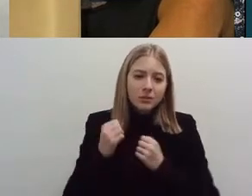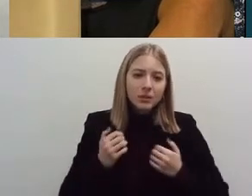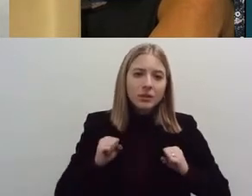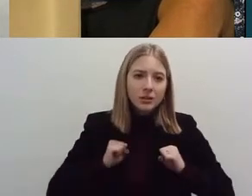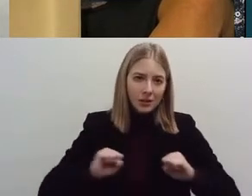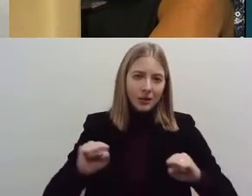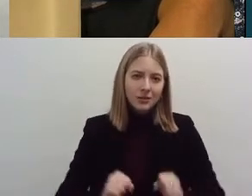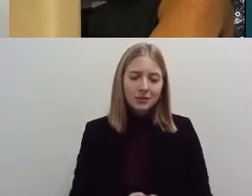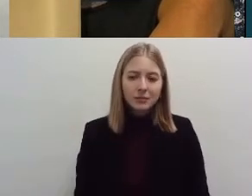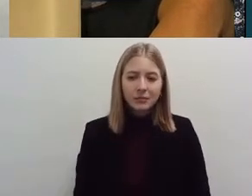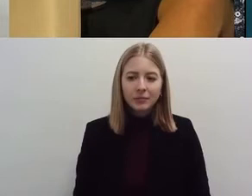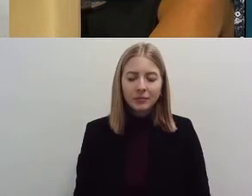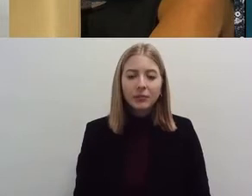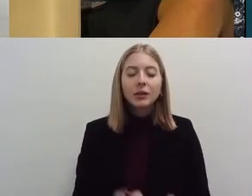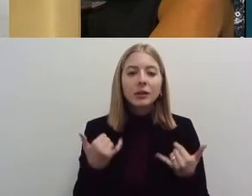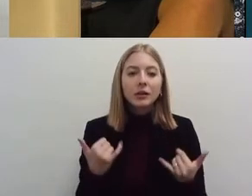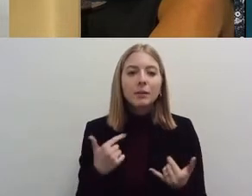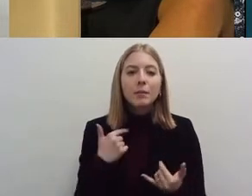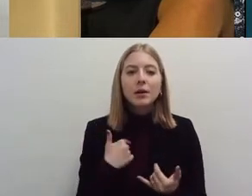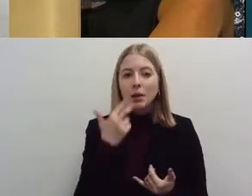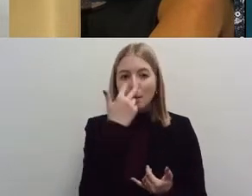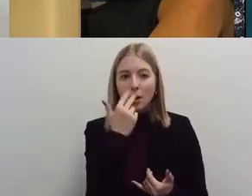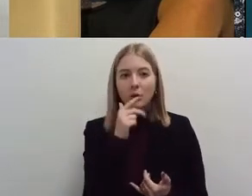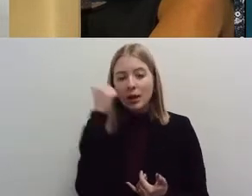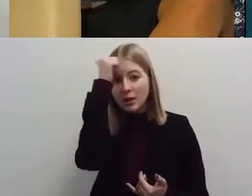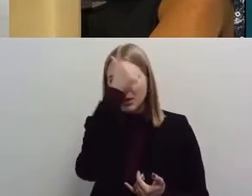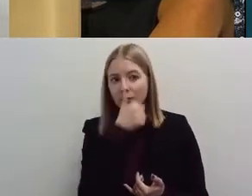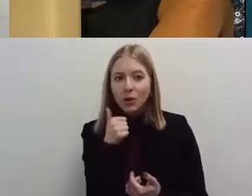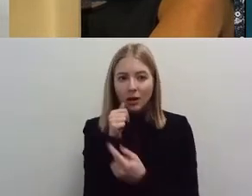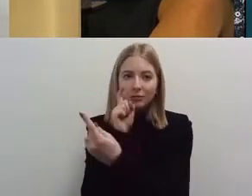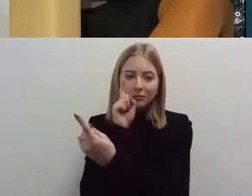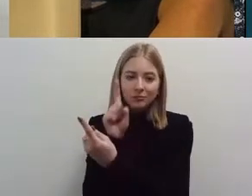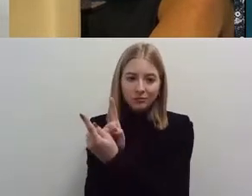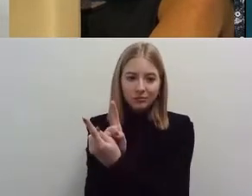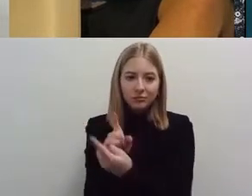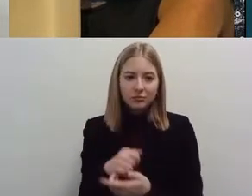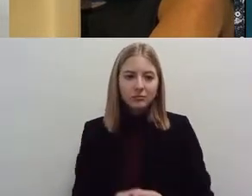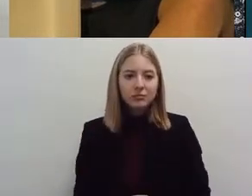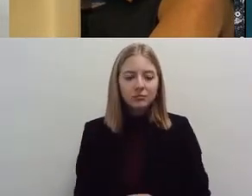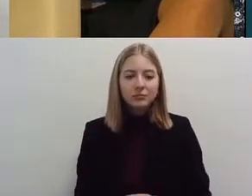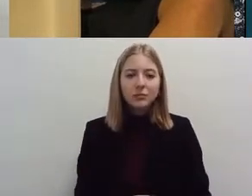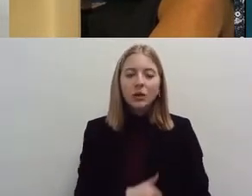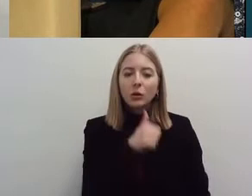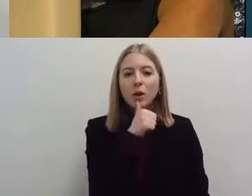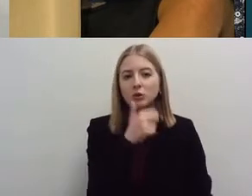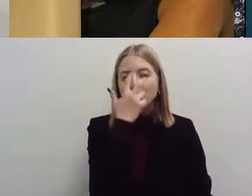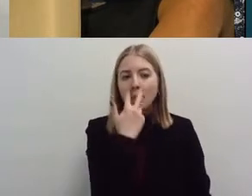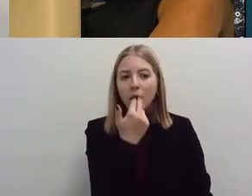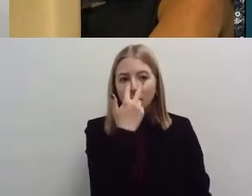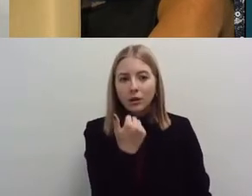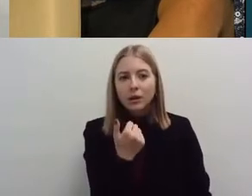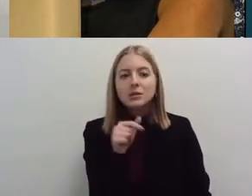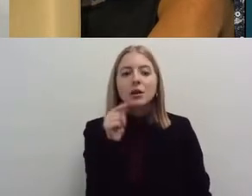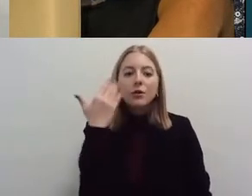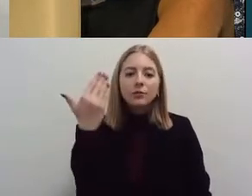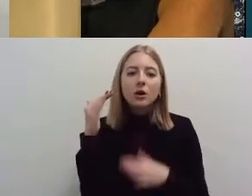in individual meetings. It can be in a cozy cabinet in our office, could be at home. They can go out,